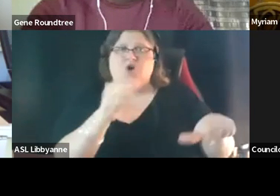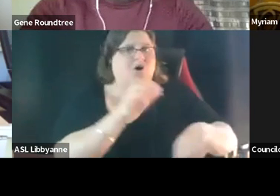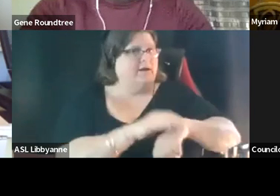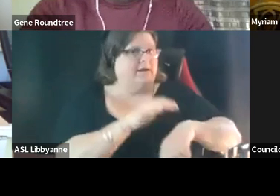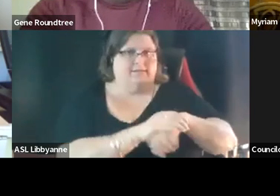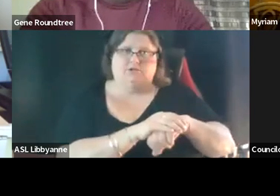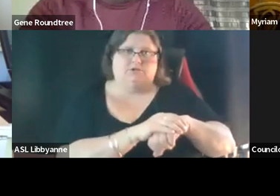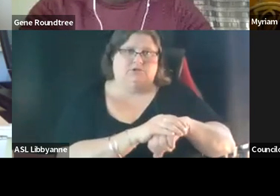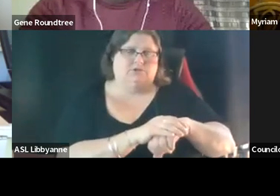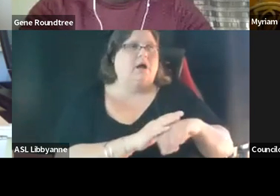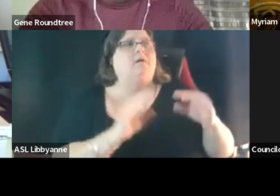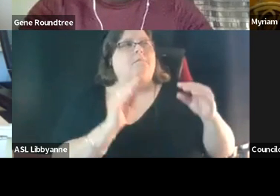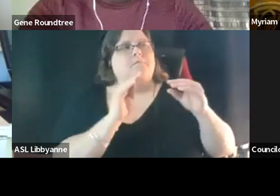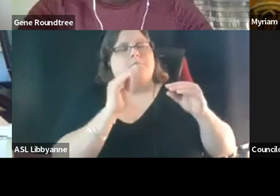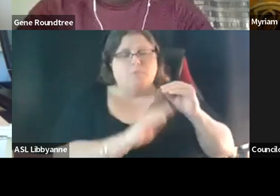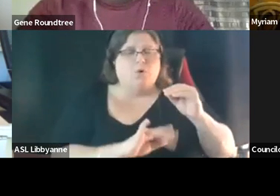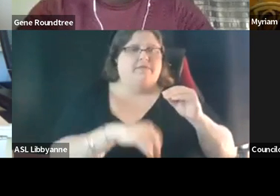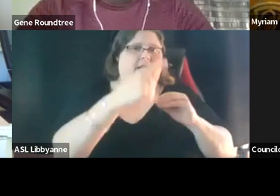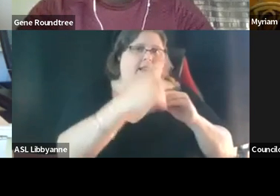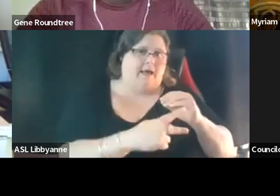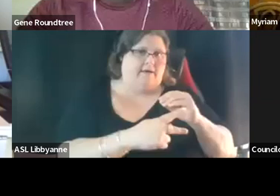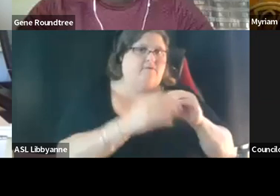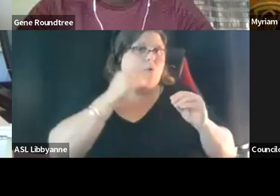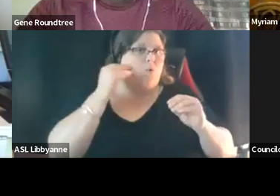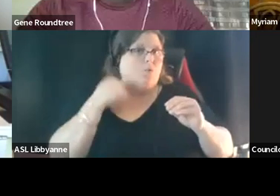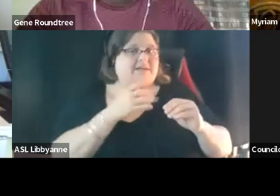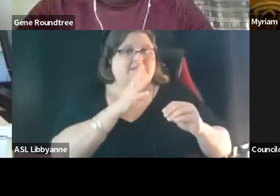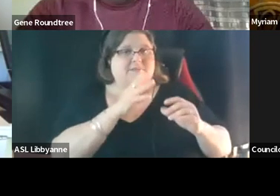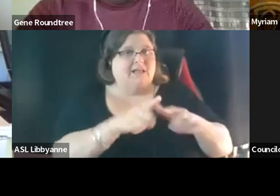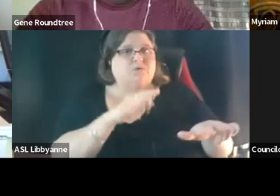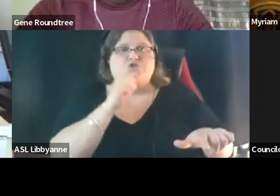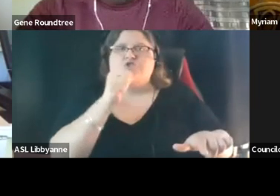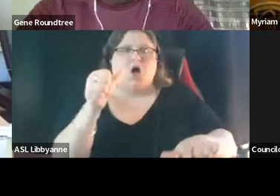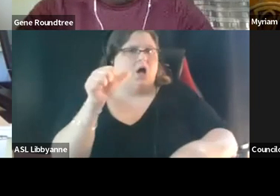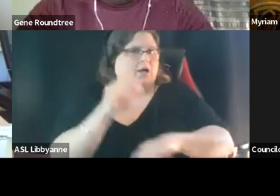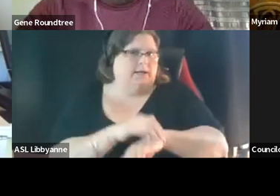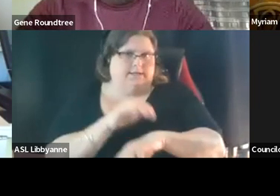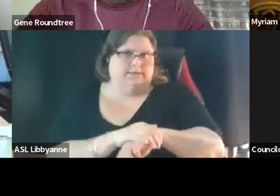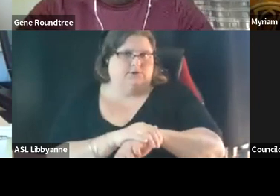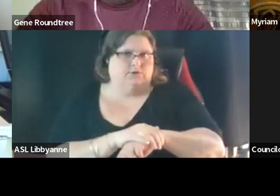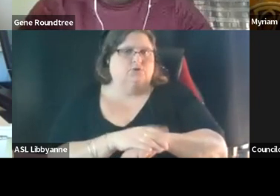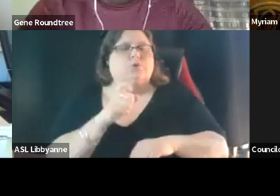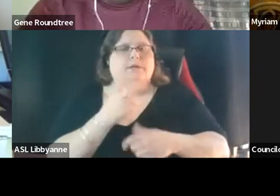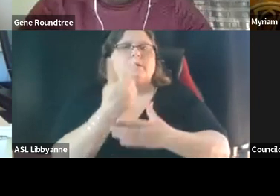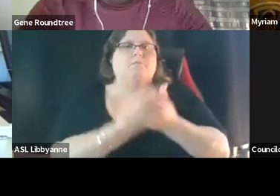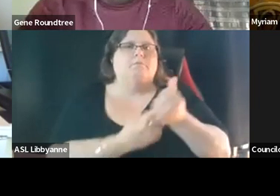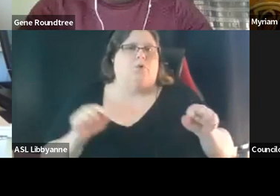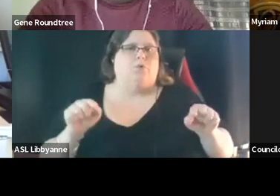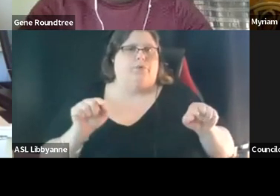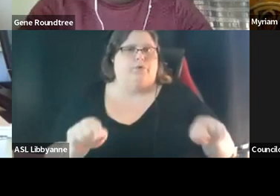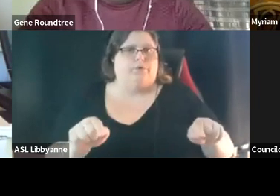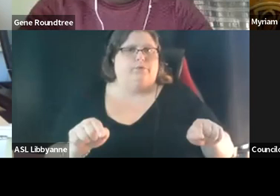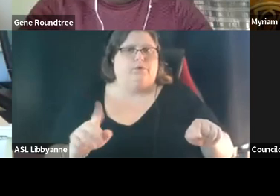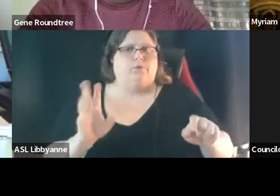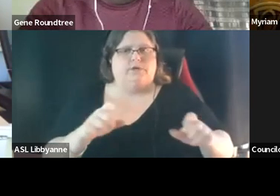half speak a home language other than English. We need a paradigm shift in which we see these